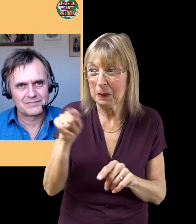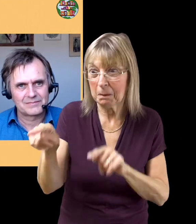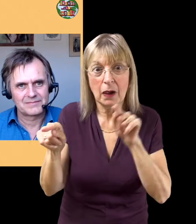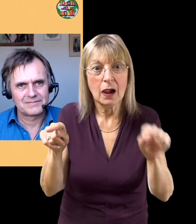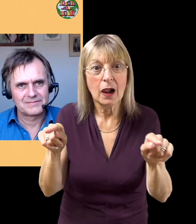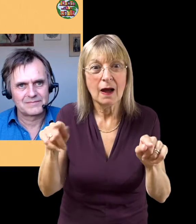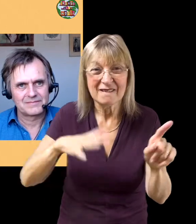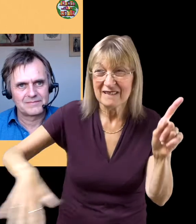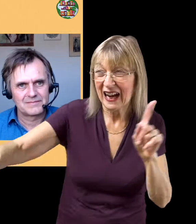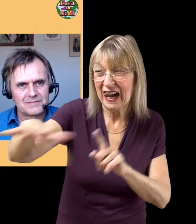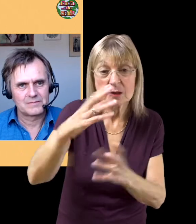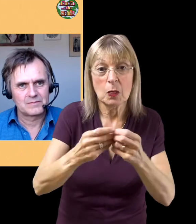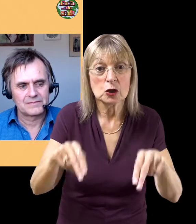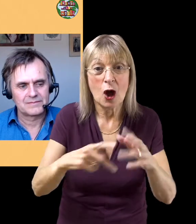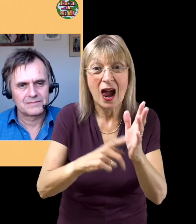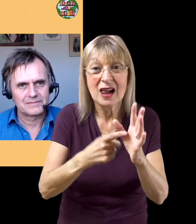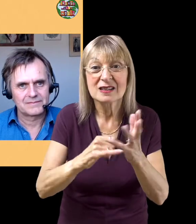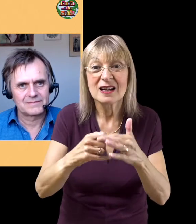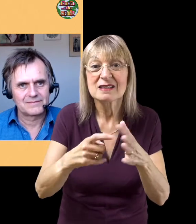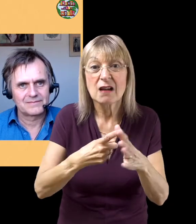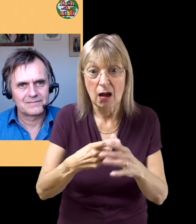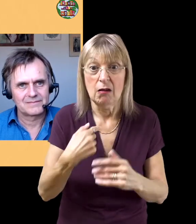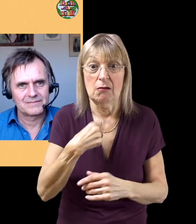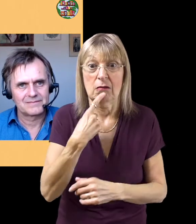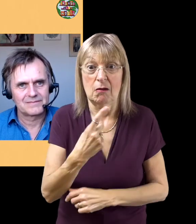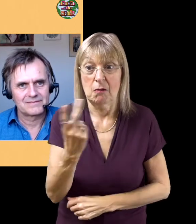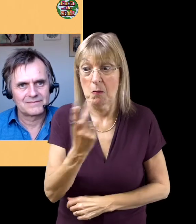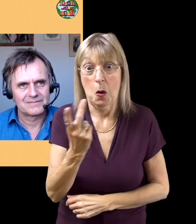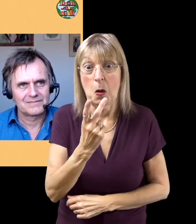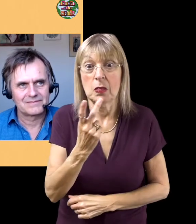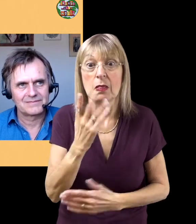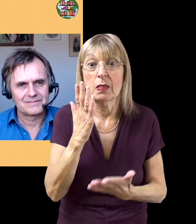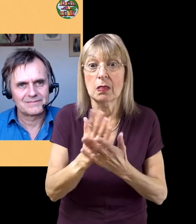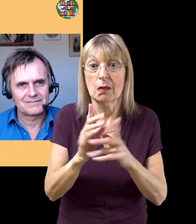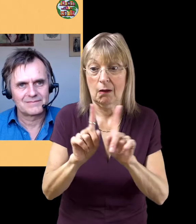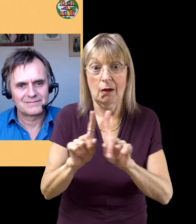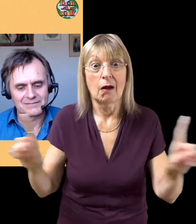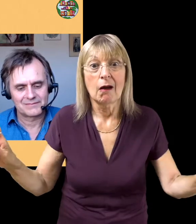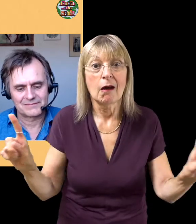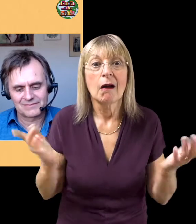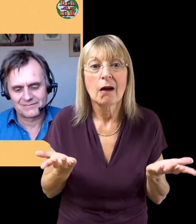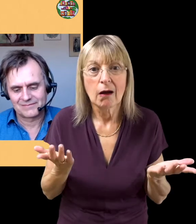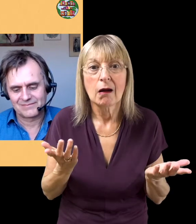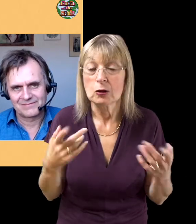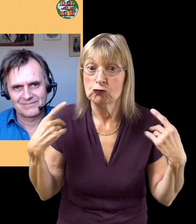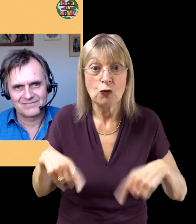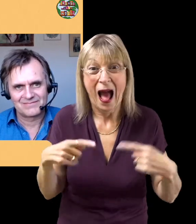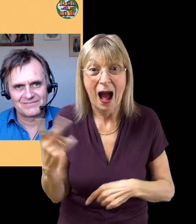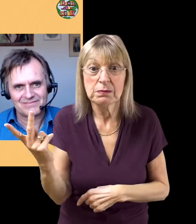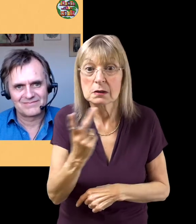book, basically these young people are in a field with Alaska, and they say, we will each walk away. We're going